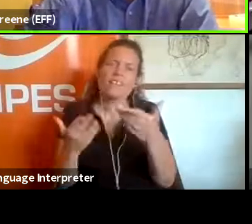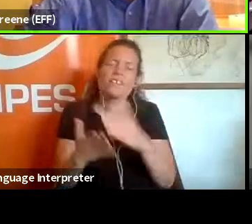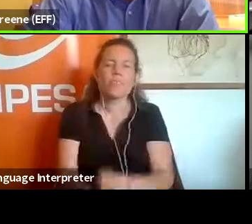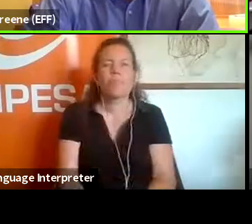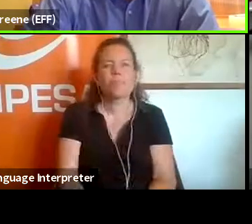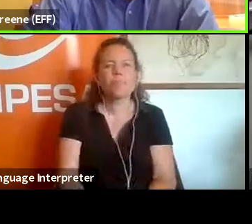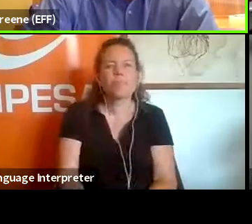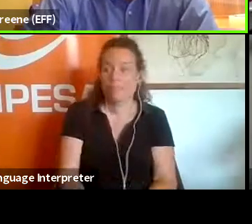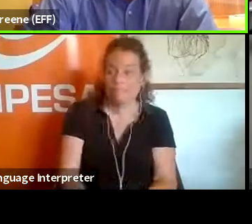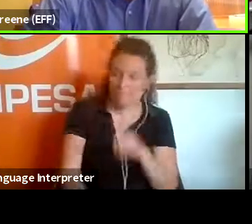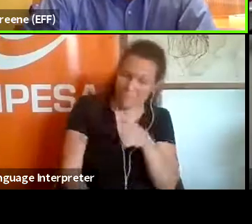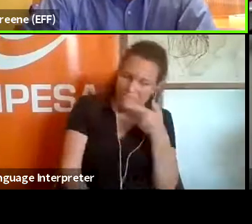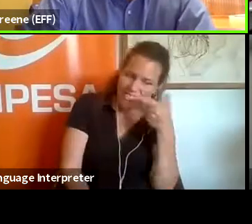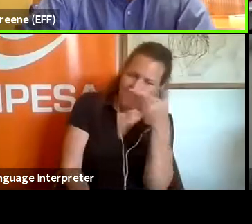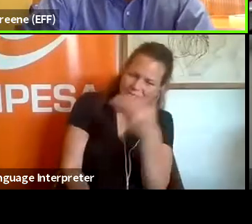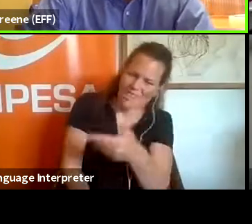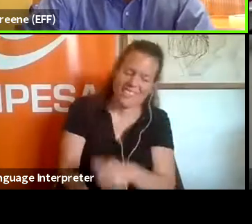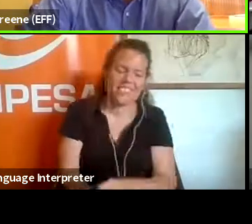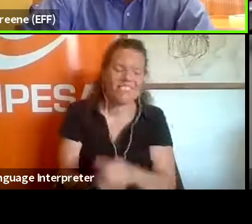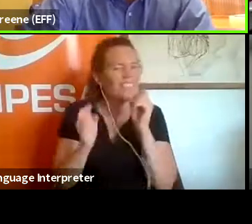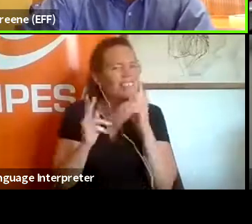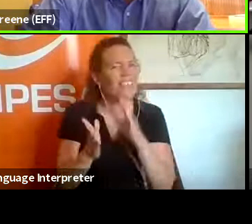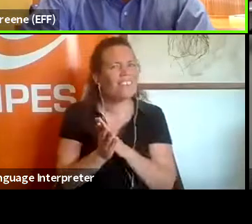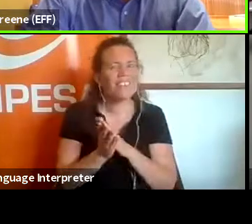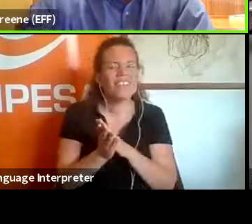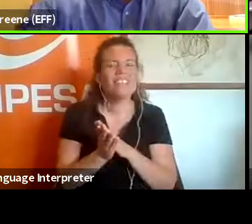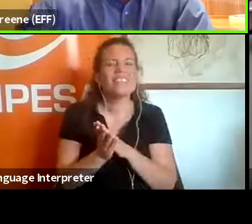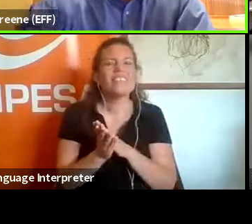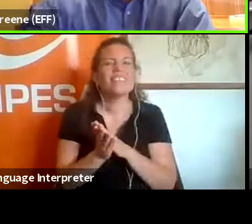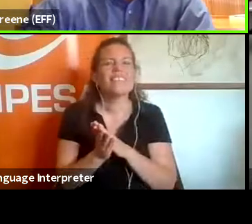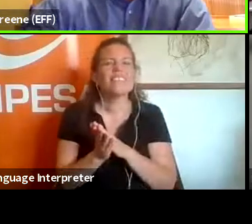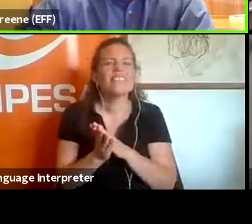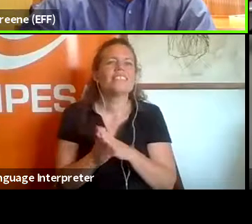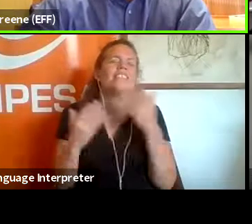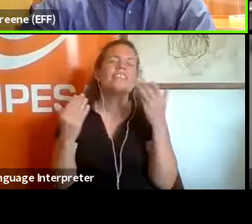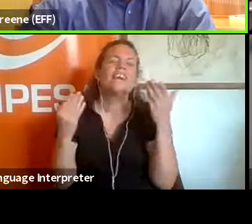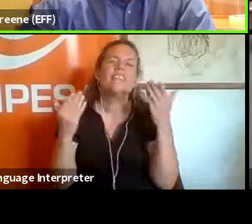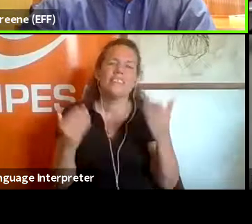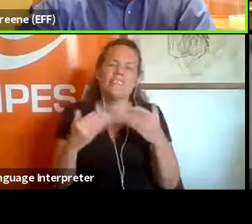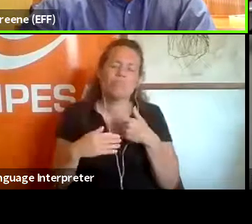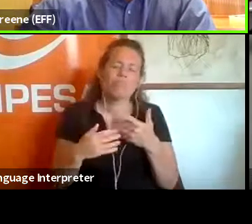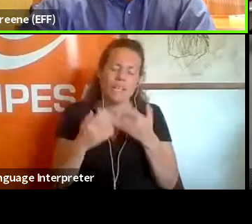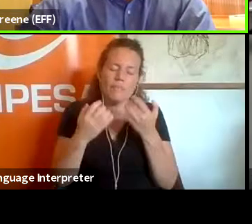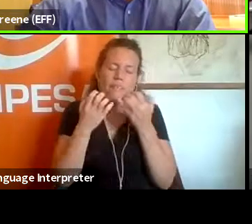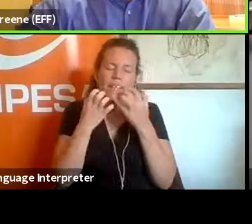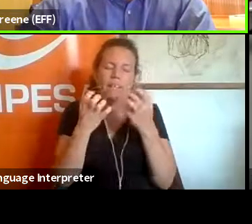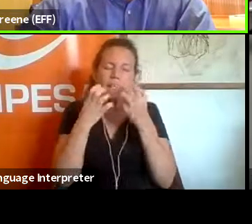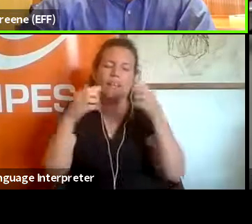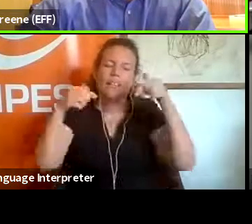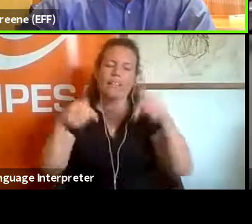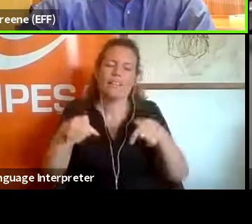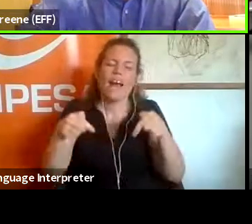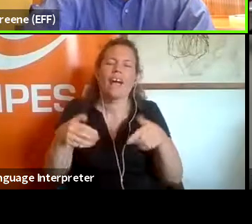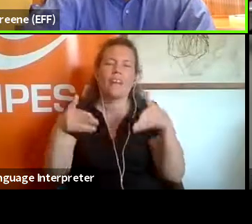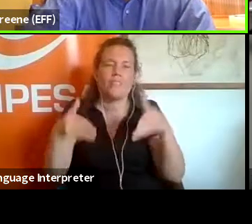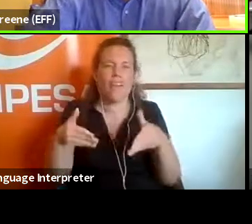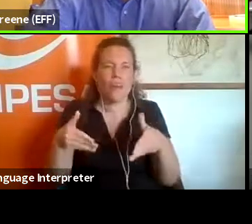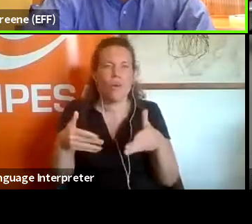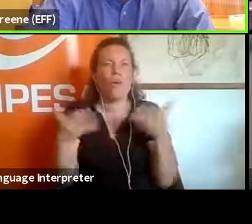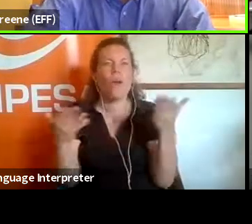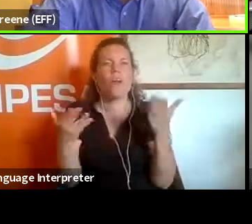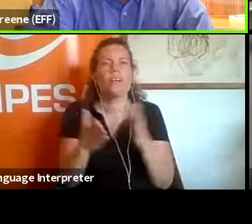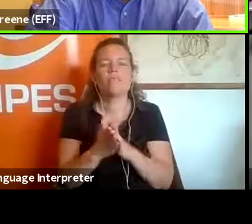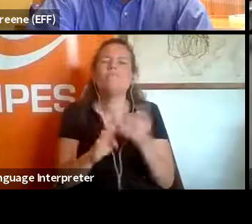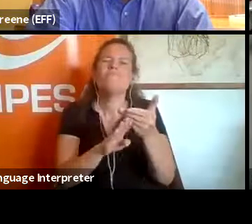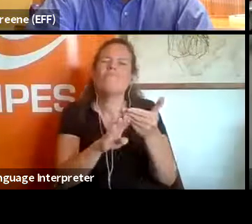Thank you. So let me give everyone a sense of where we are now. I should have mentioned